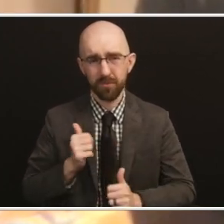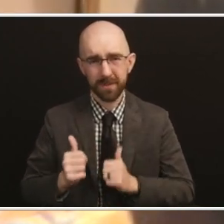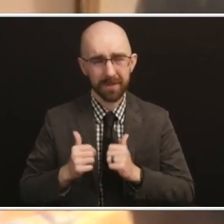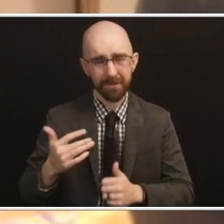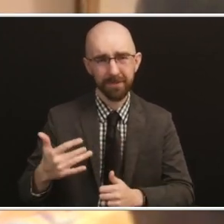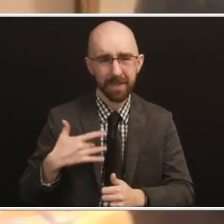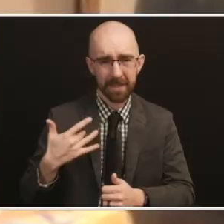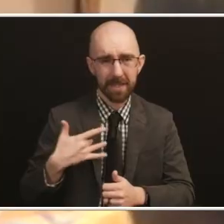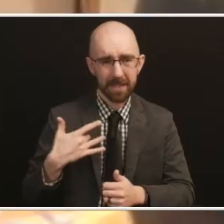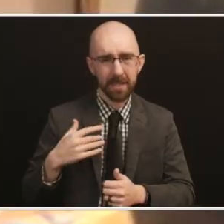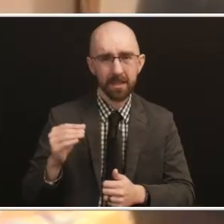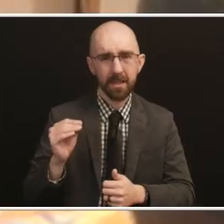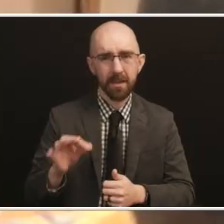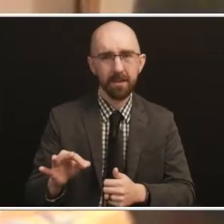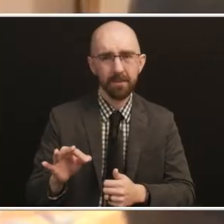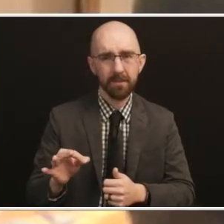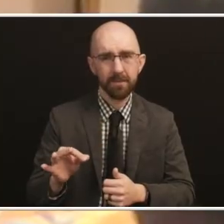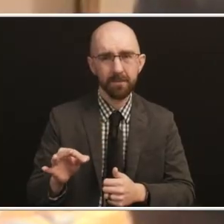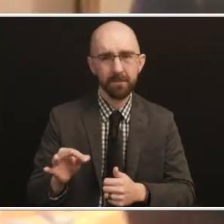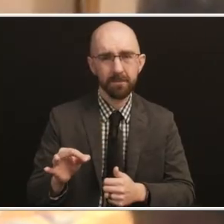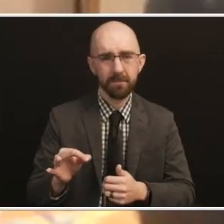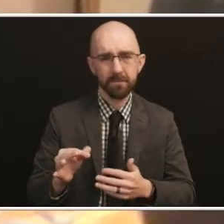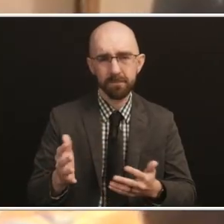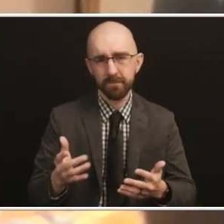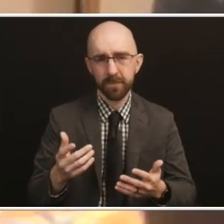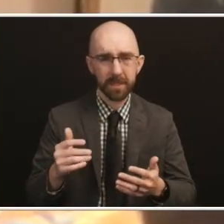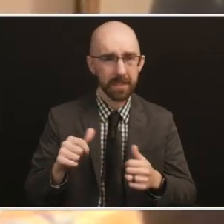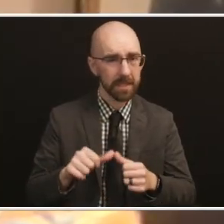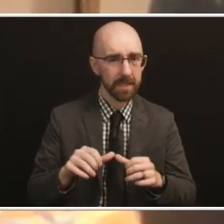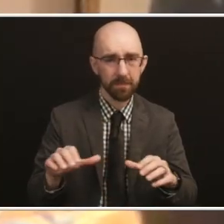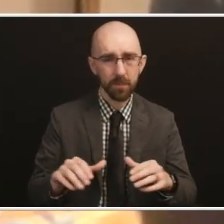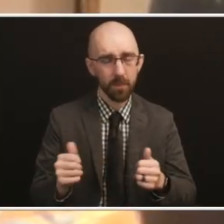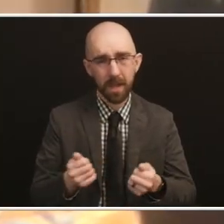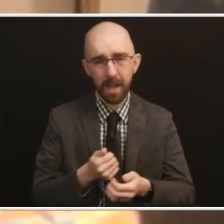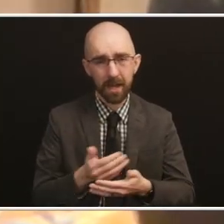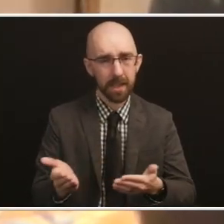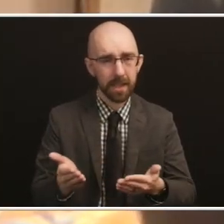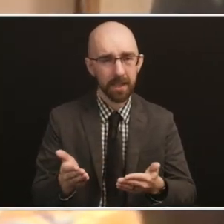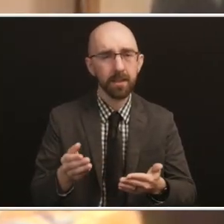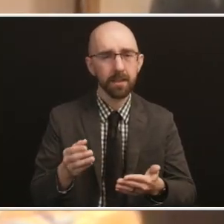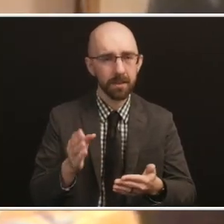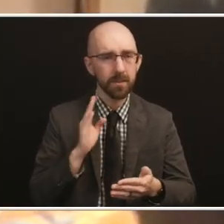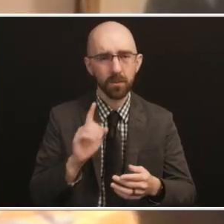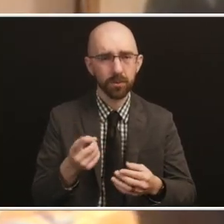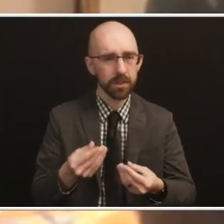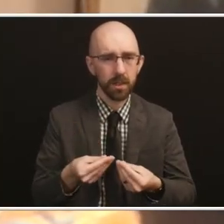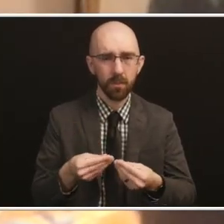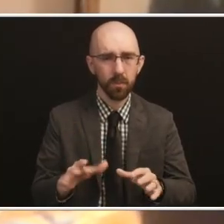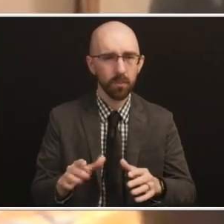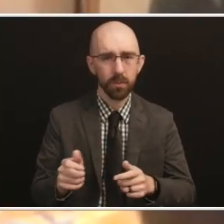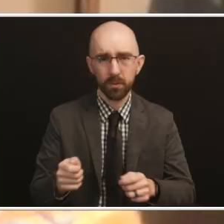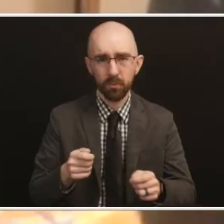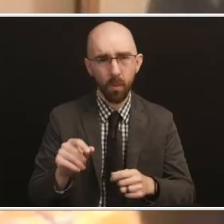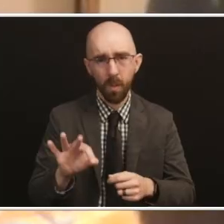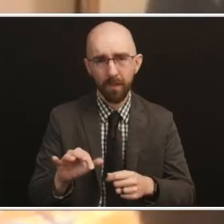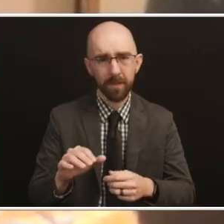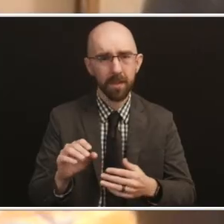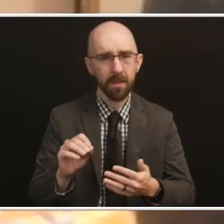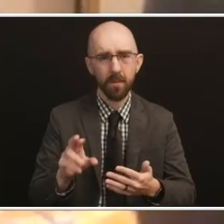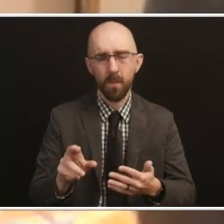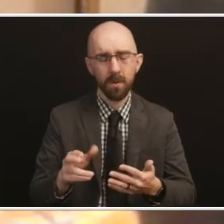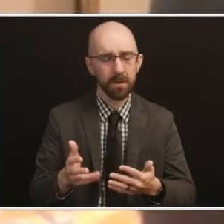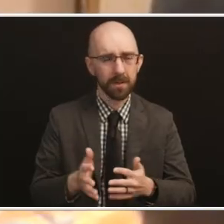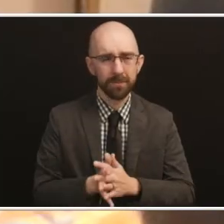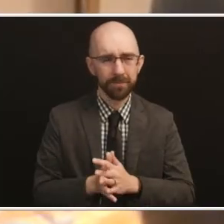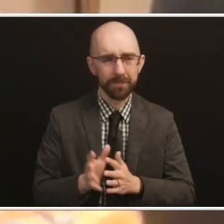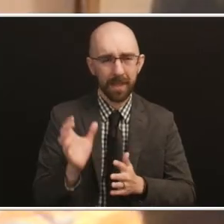of if you keep doing anything. I mean, you knew you were just going to lose control of it, or